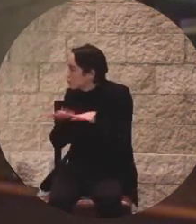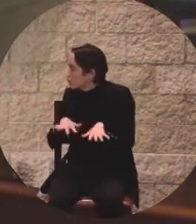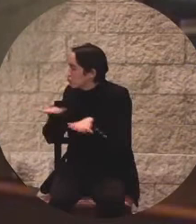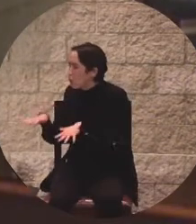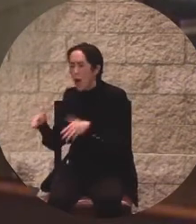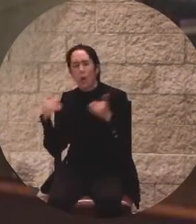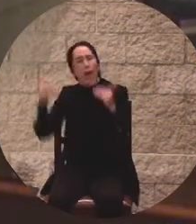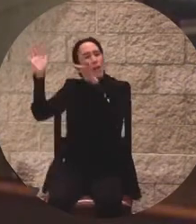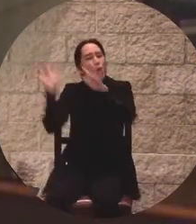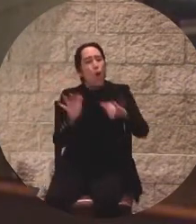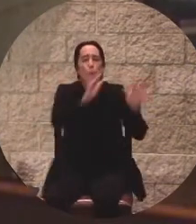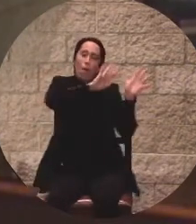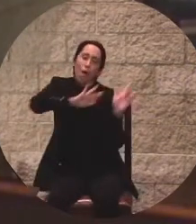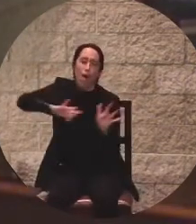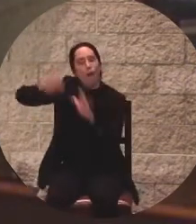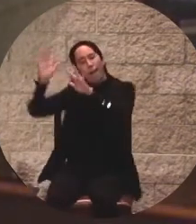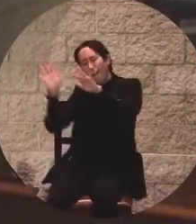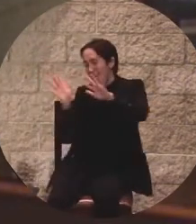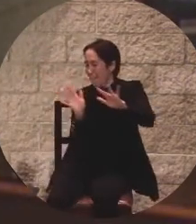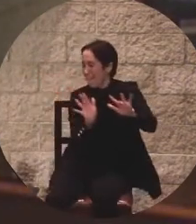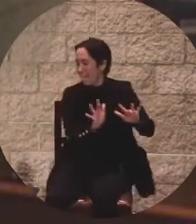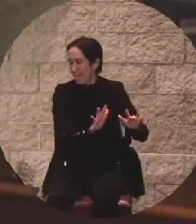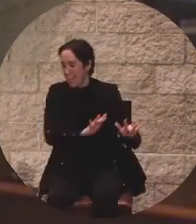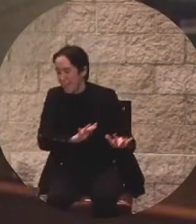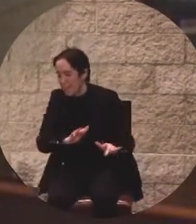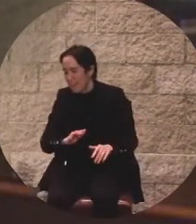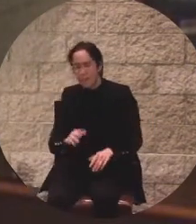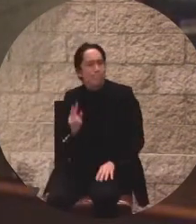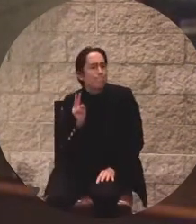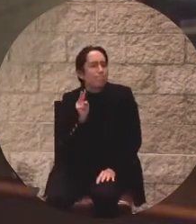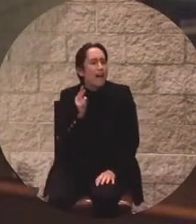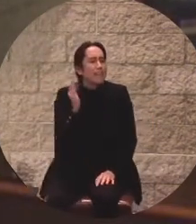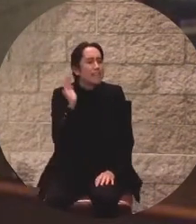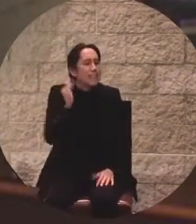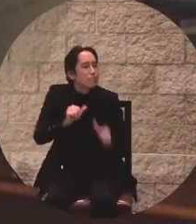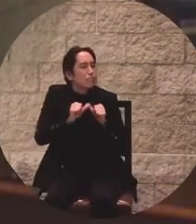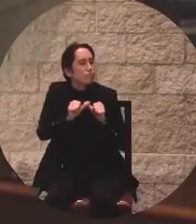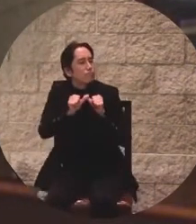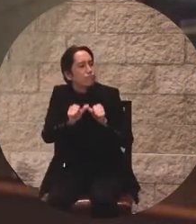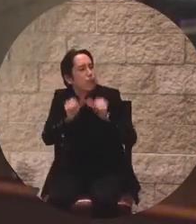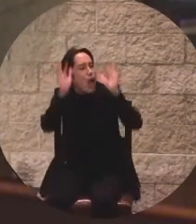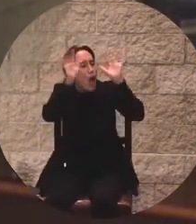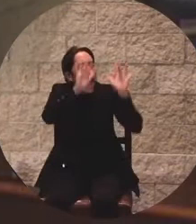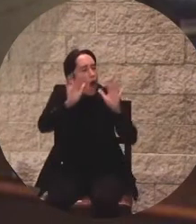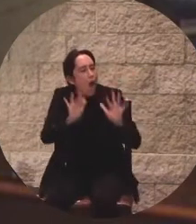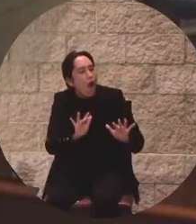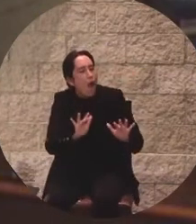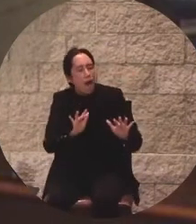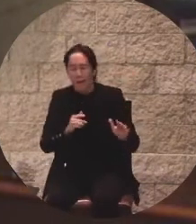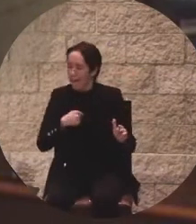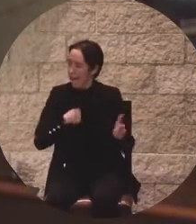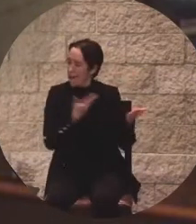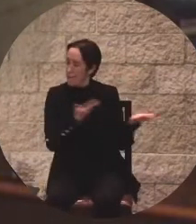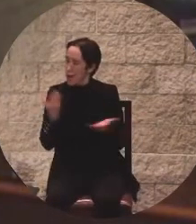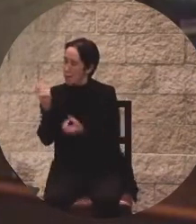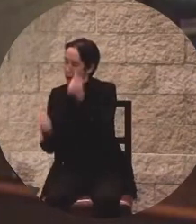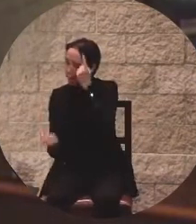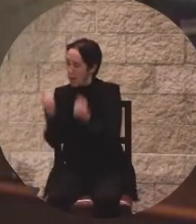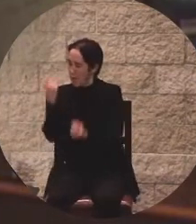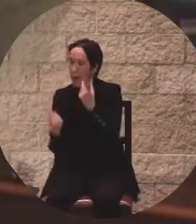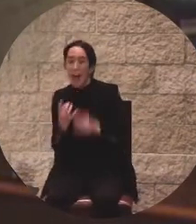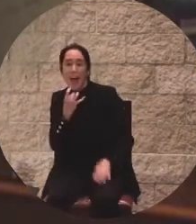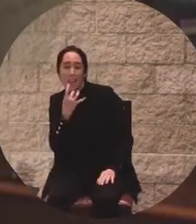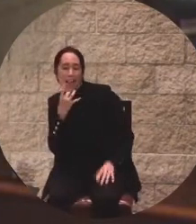let it snow, let it snow, let it snow. Well, it doesn't show signs of stopping. No, no. And I brought some corn for